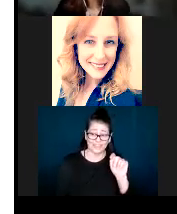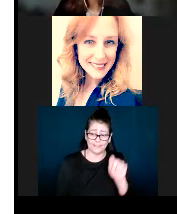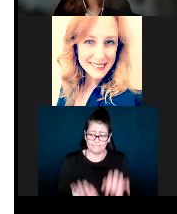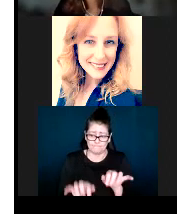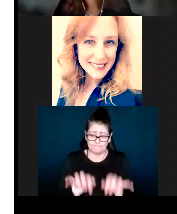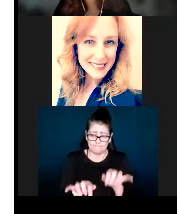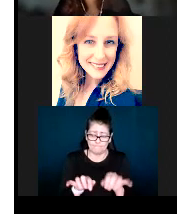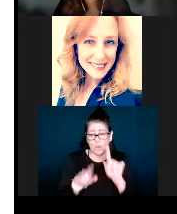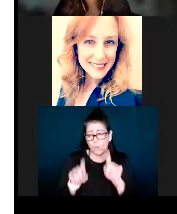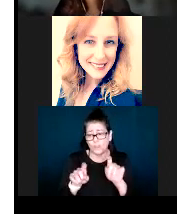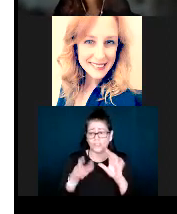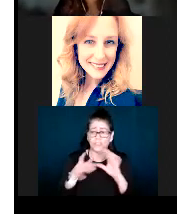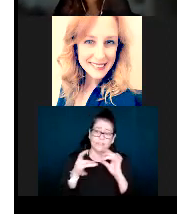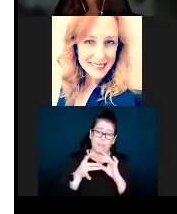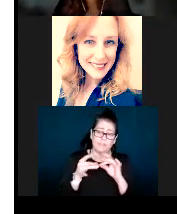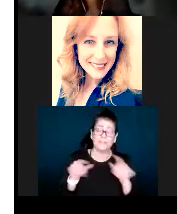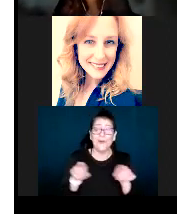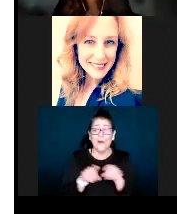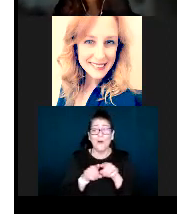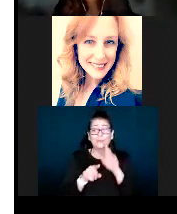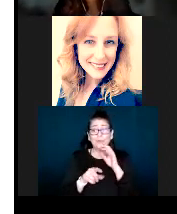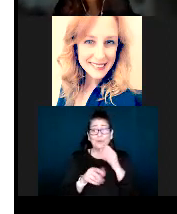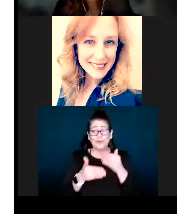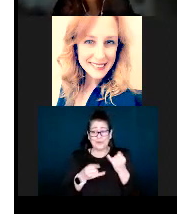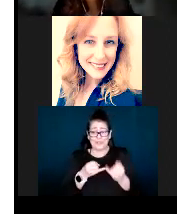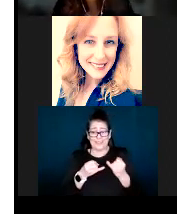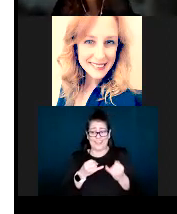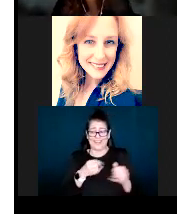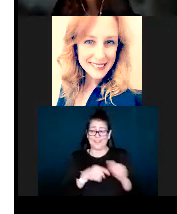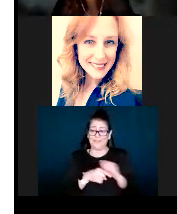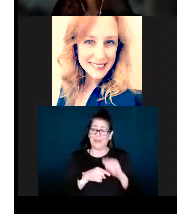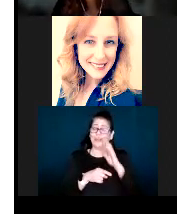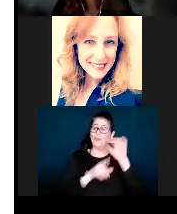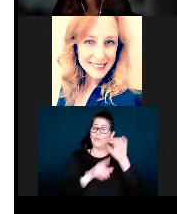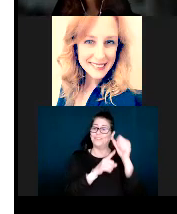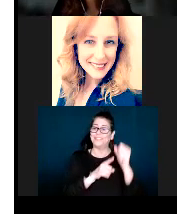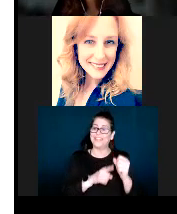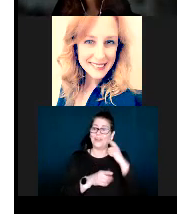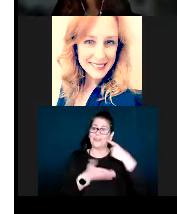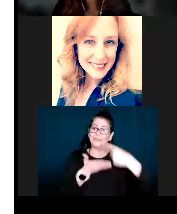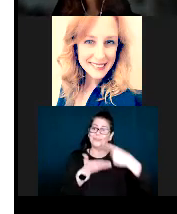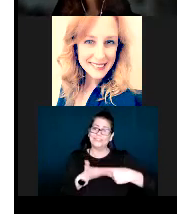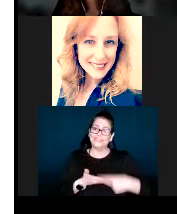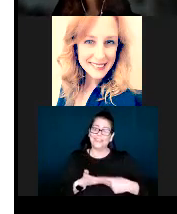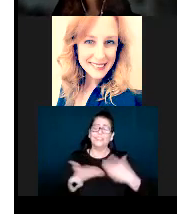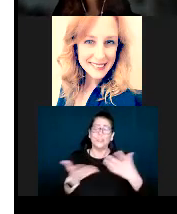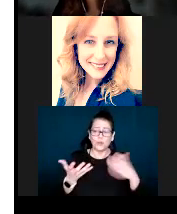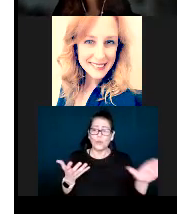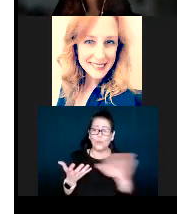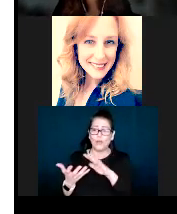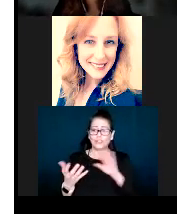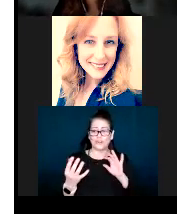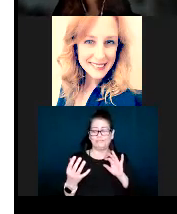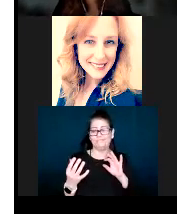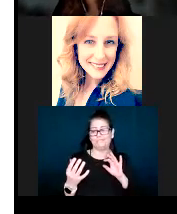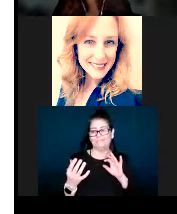that we want you to participate in and help us kind of learn together the best way to approach some of those serious situations. So